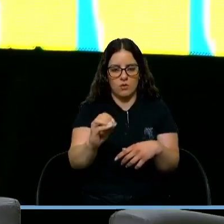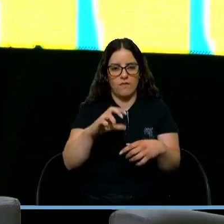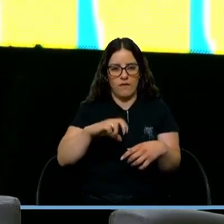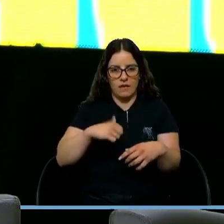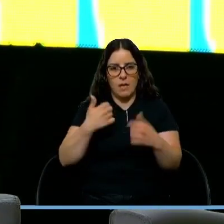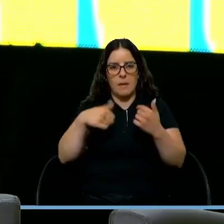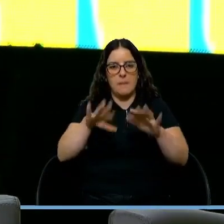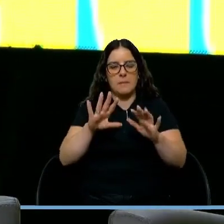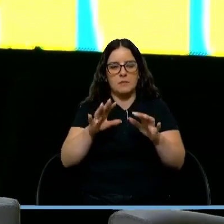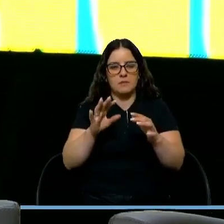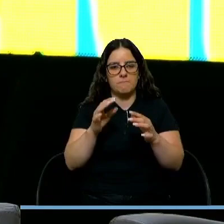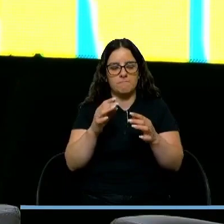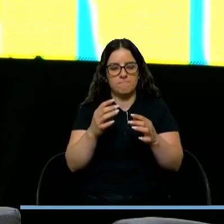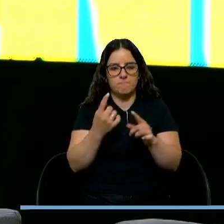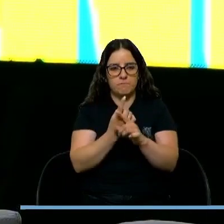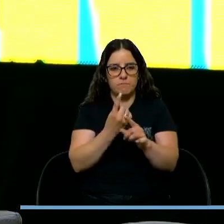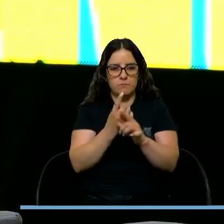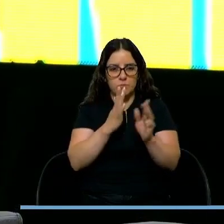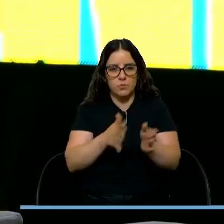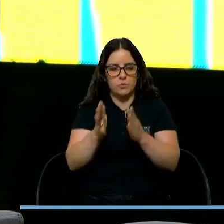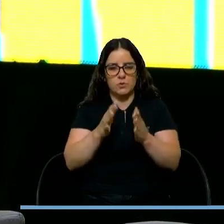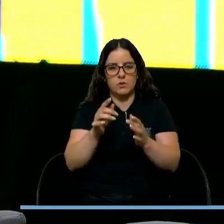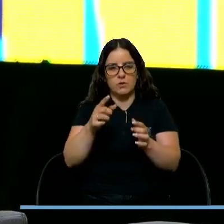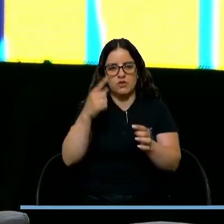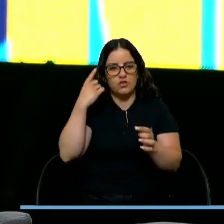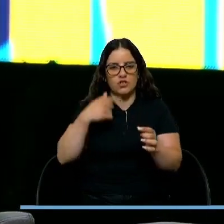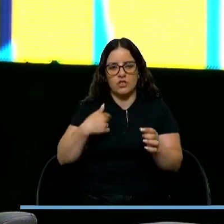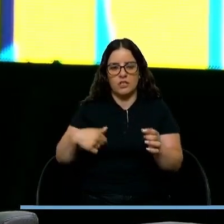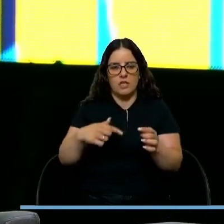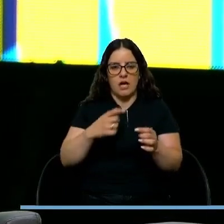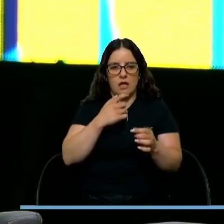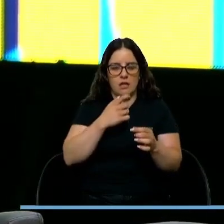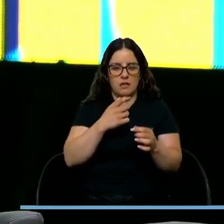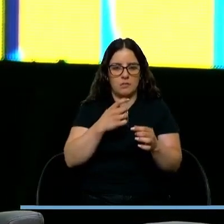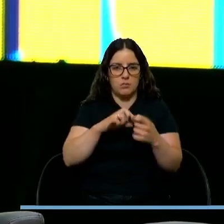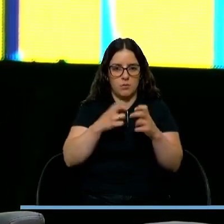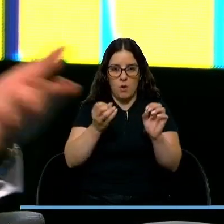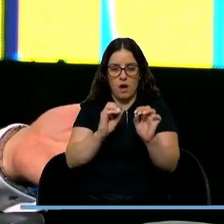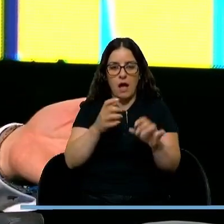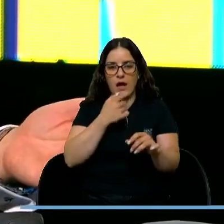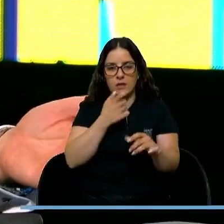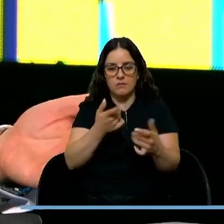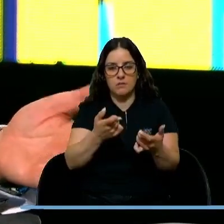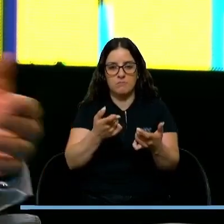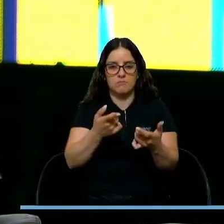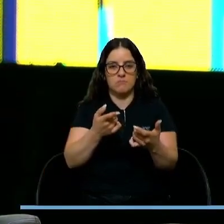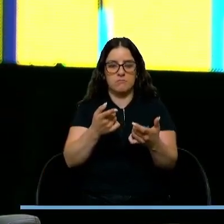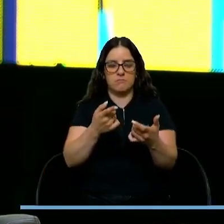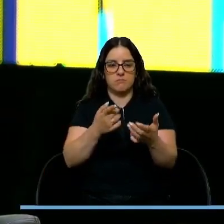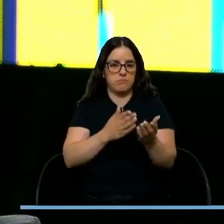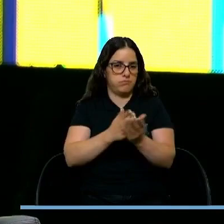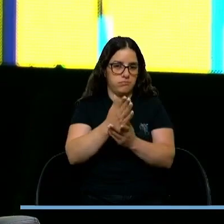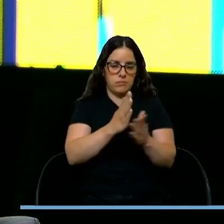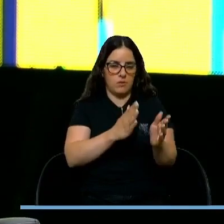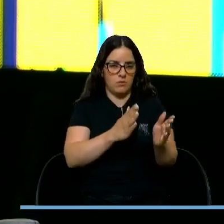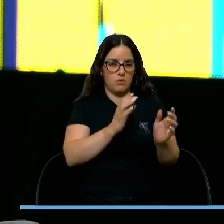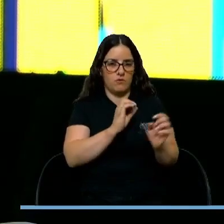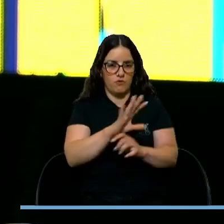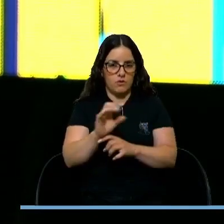but one of the parts are produced in China. Anna has already talked